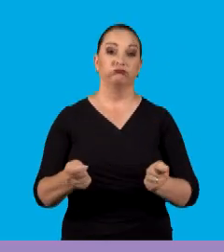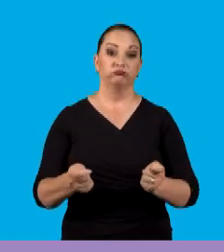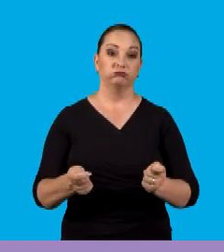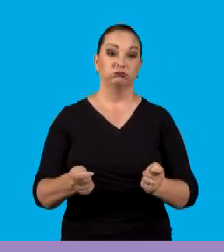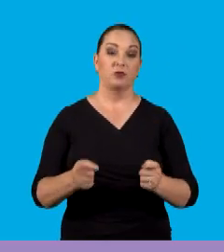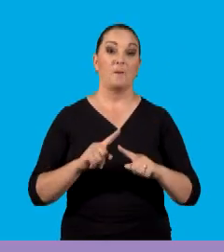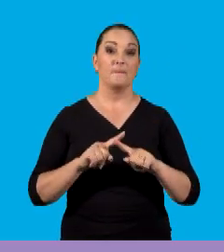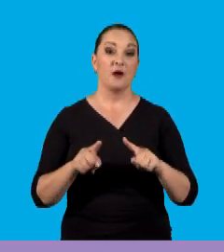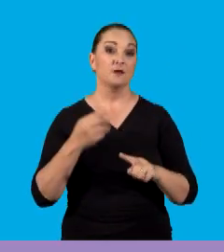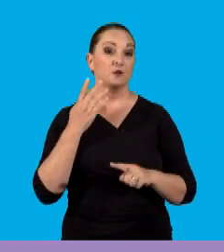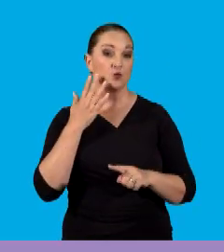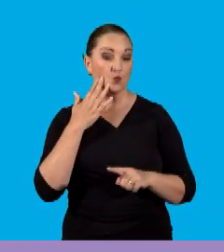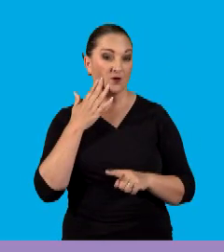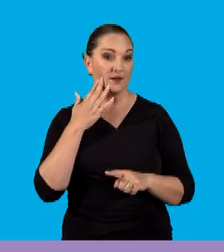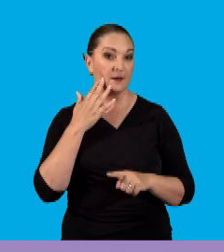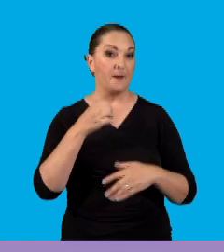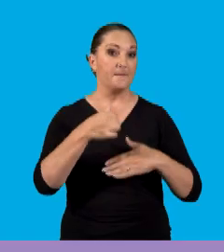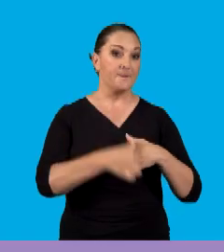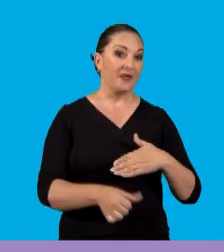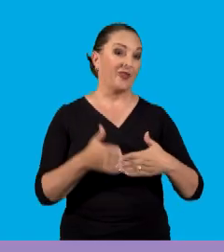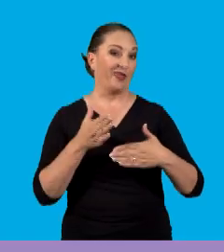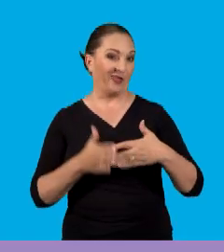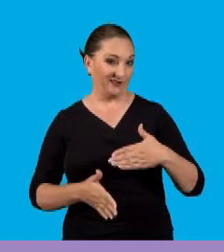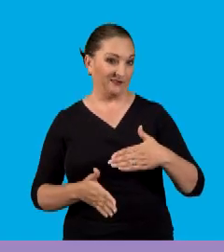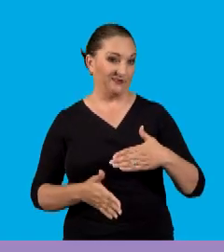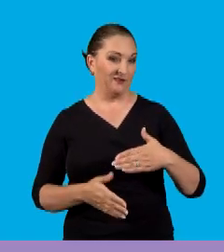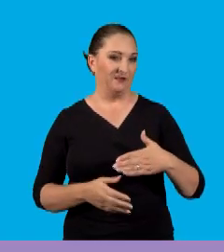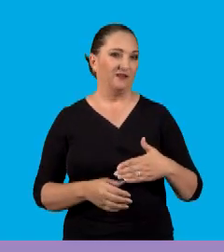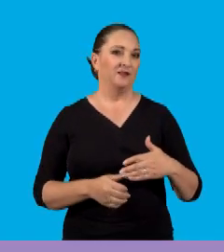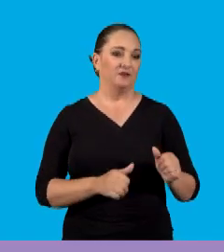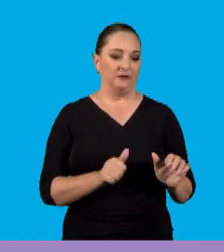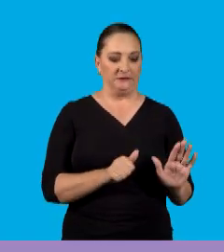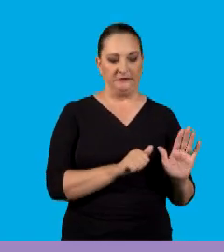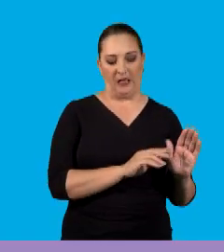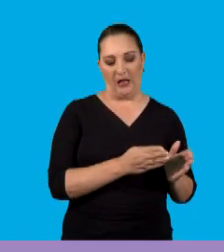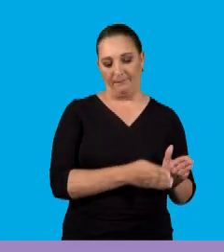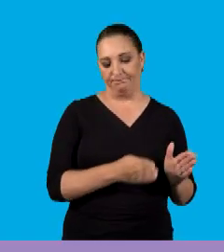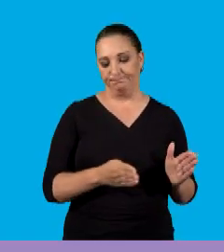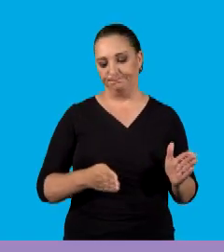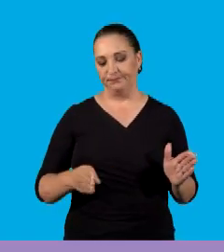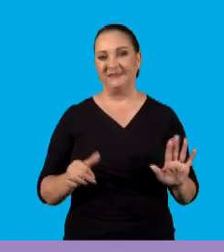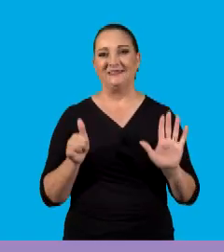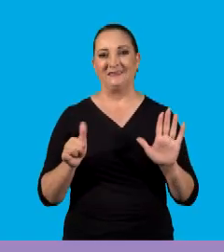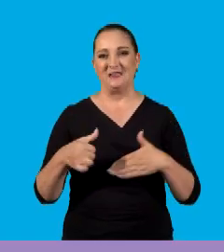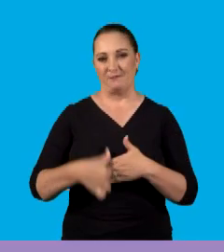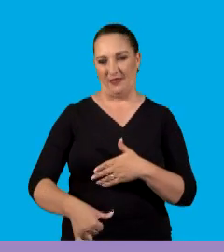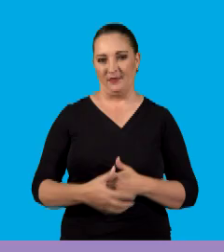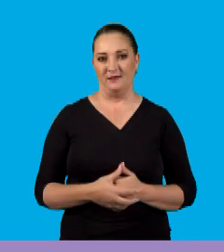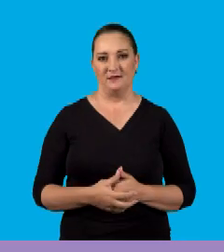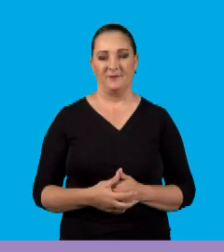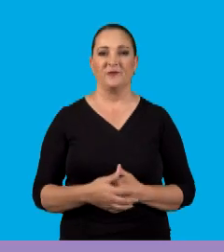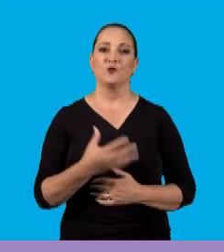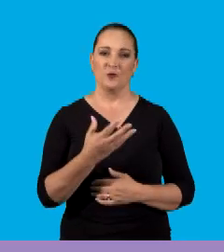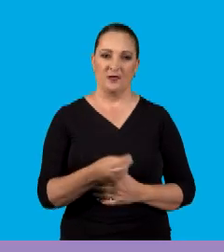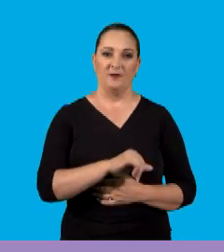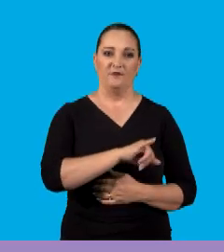sold recorded at the end of each month for 6 months. So as we can see our graph there, we have